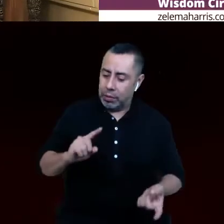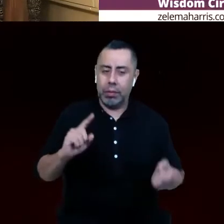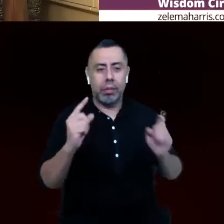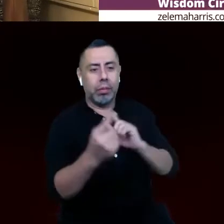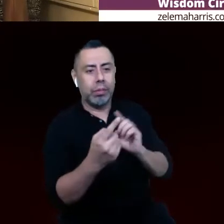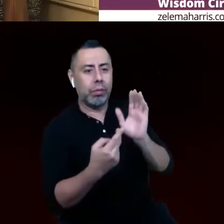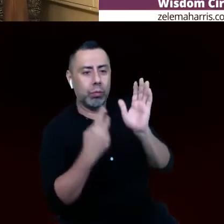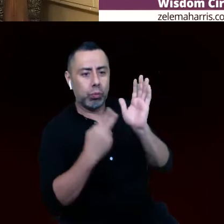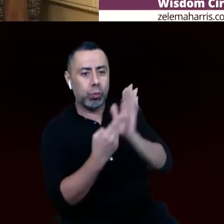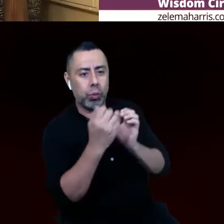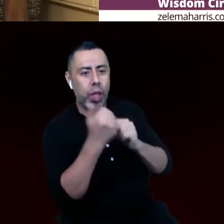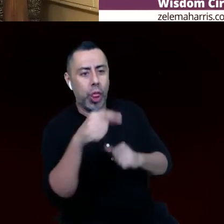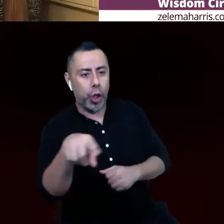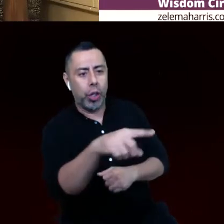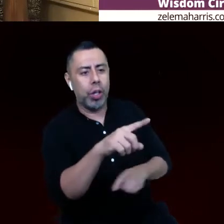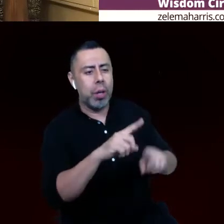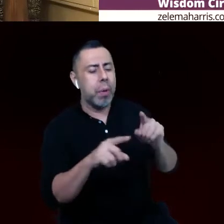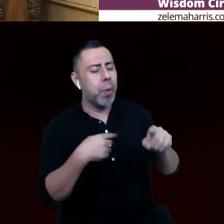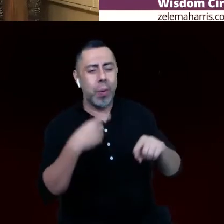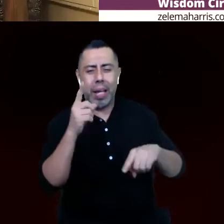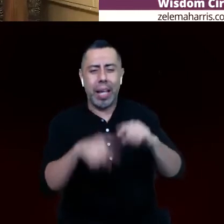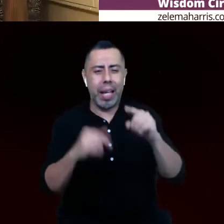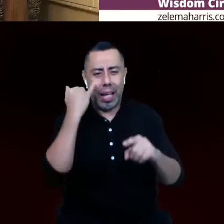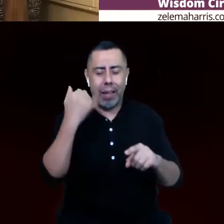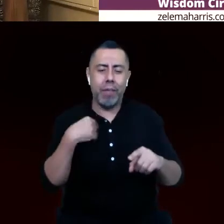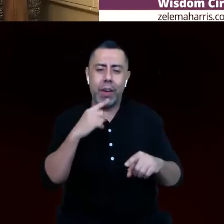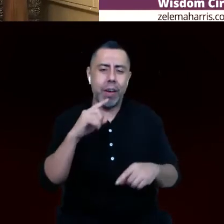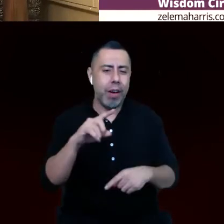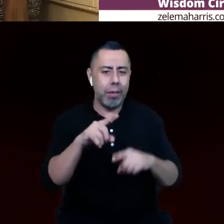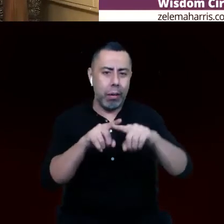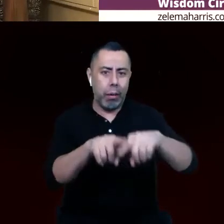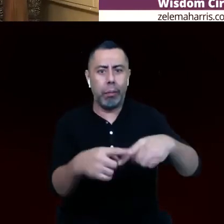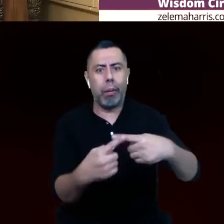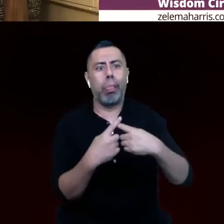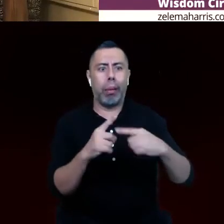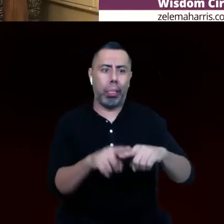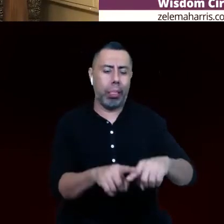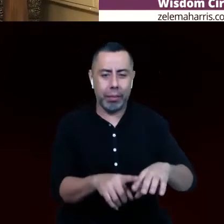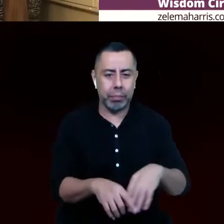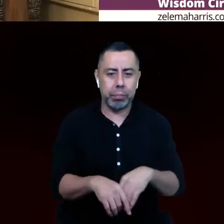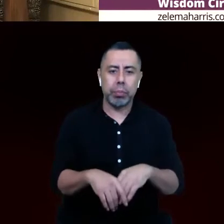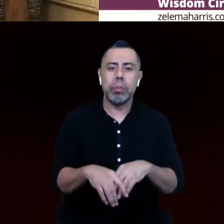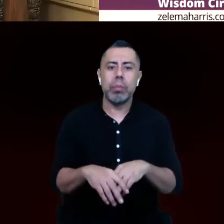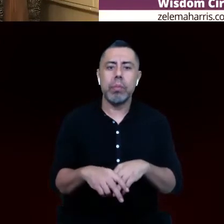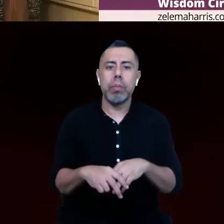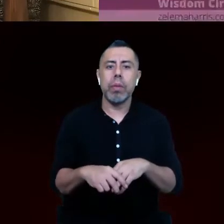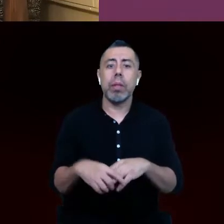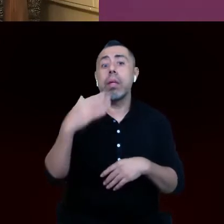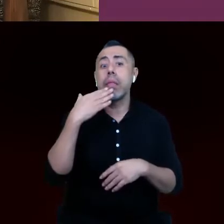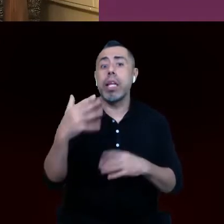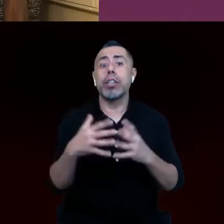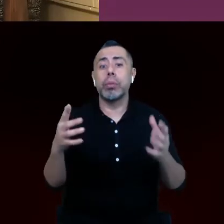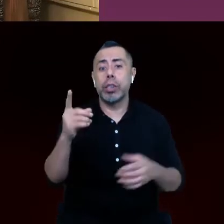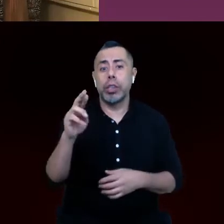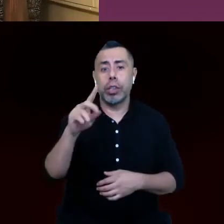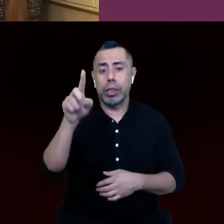too codependent. So thank you very much, Dr. Z. I'm going to do a quick commercial break, and there's a lot of